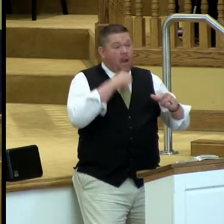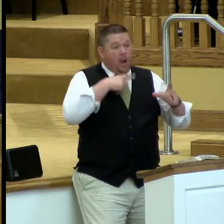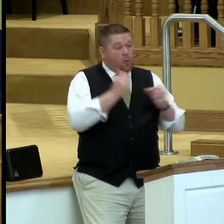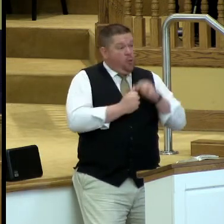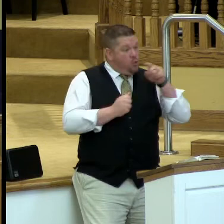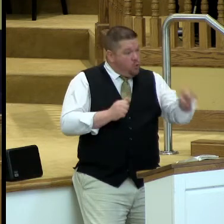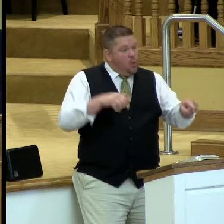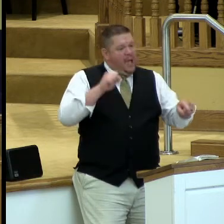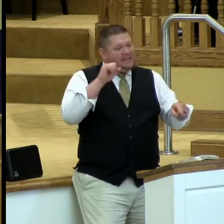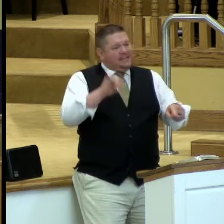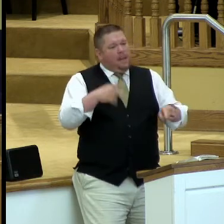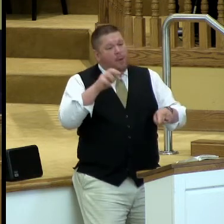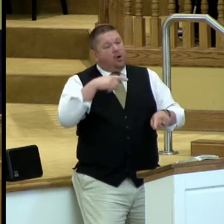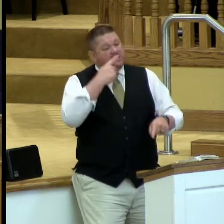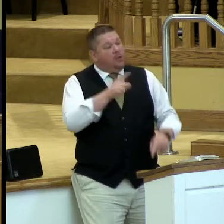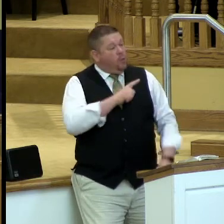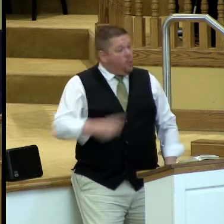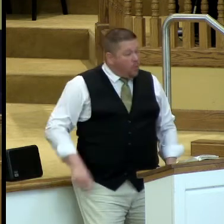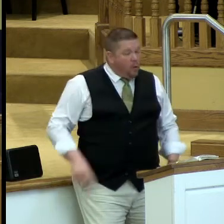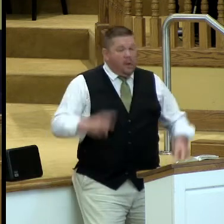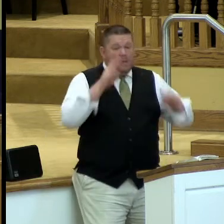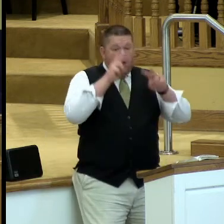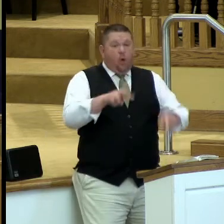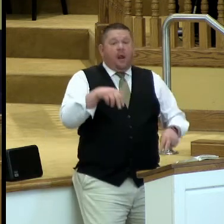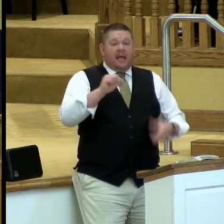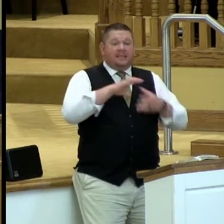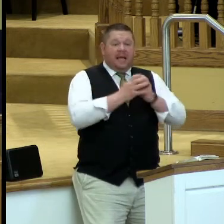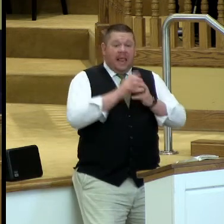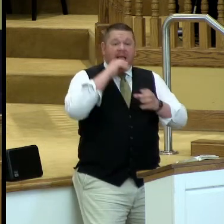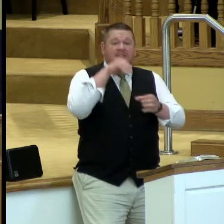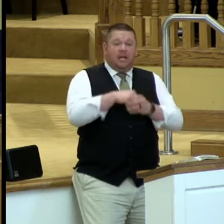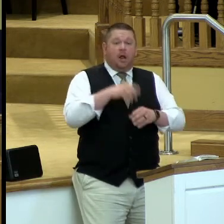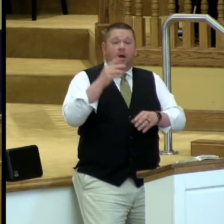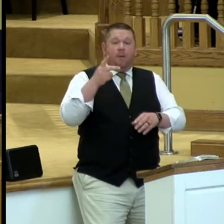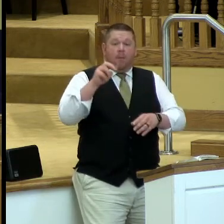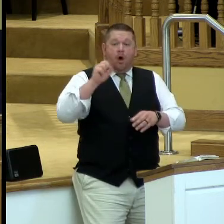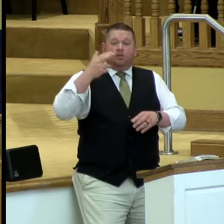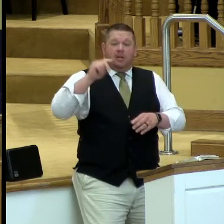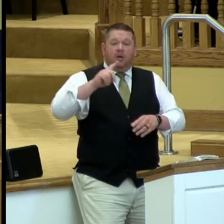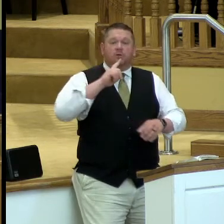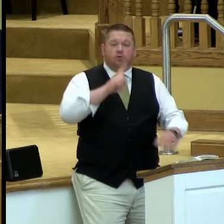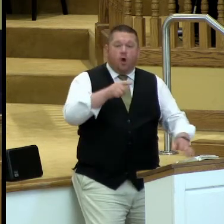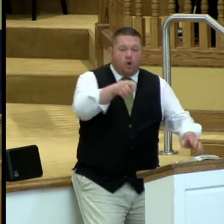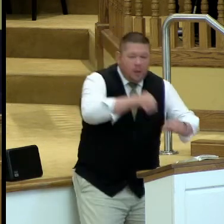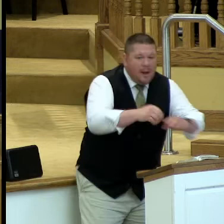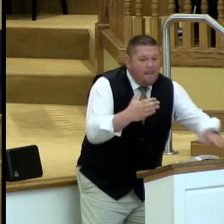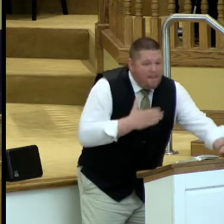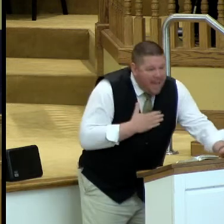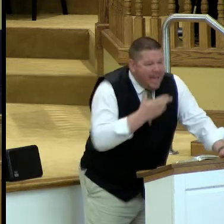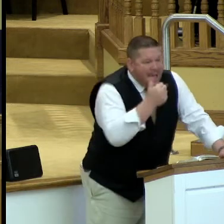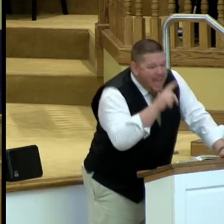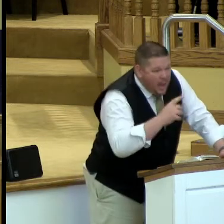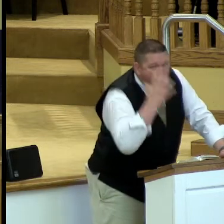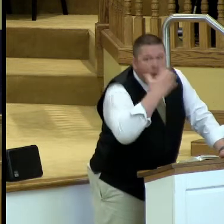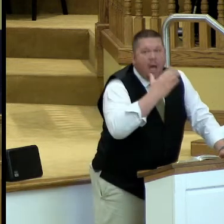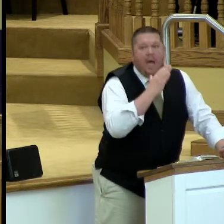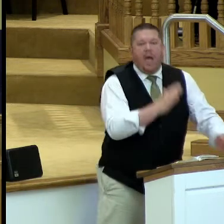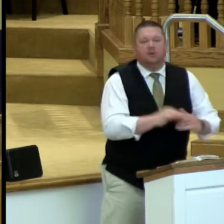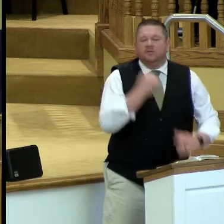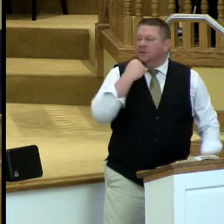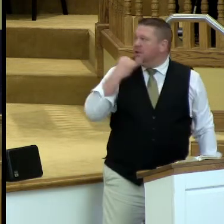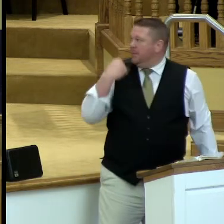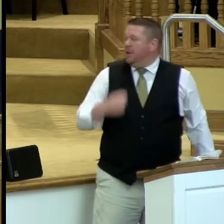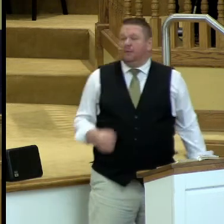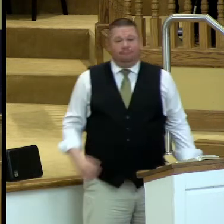I do with you as this potter, saith the Lord? Behold, as the clay is in the potter's hands, so are ye in mine hand, O house of